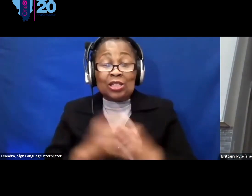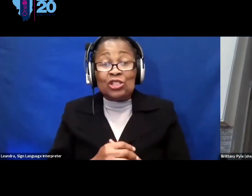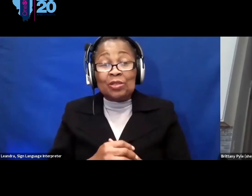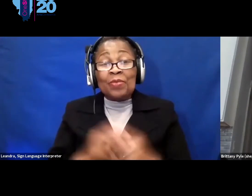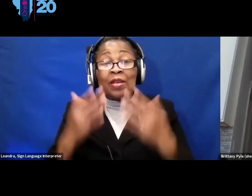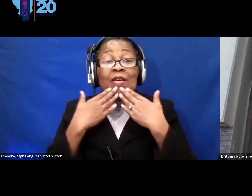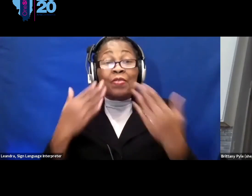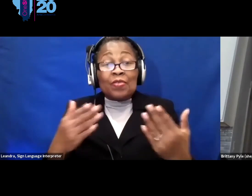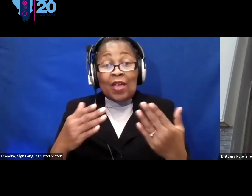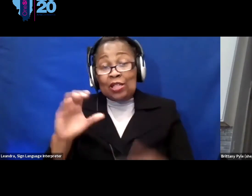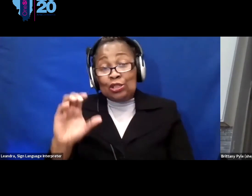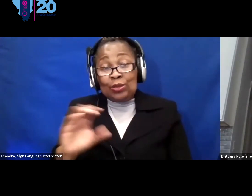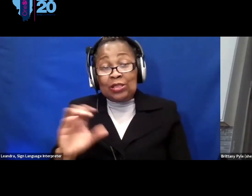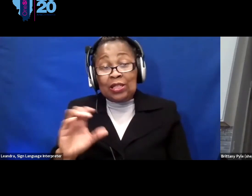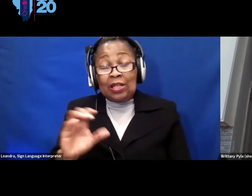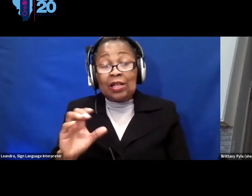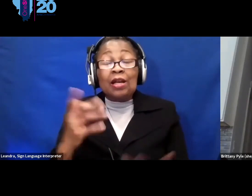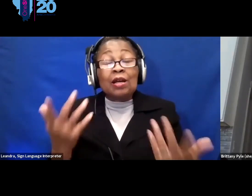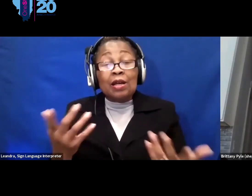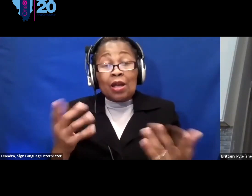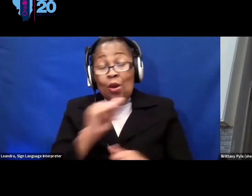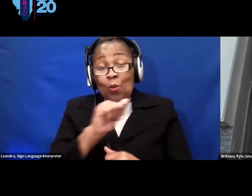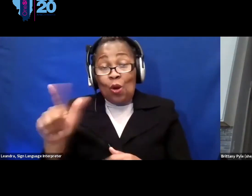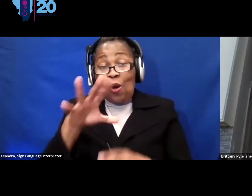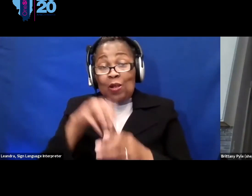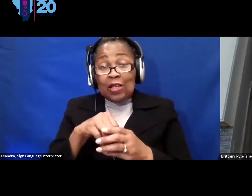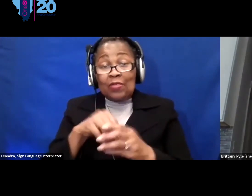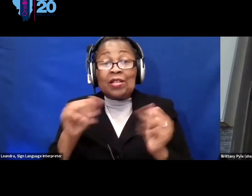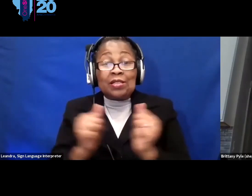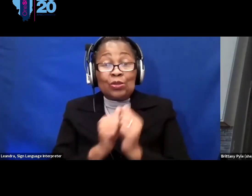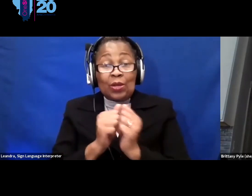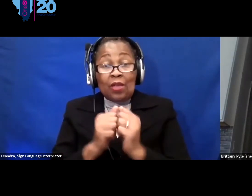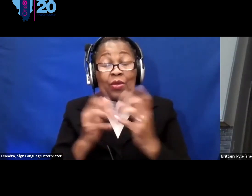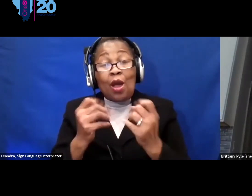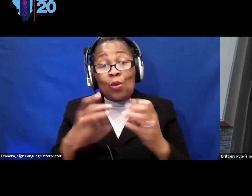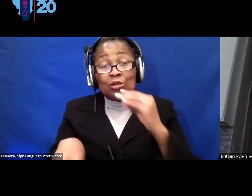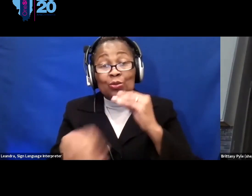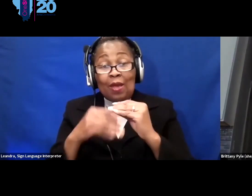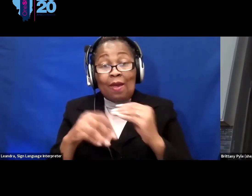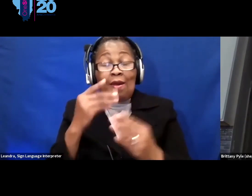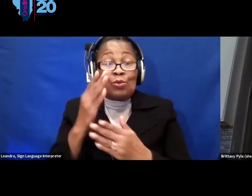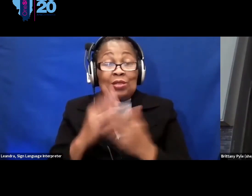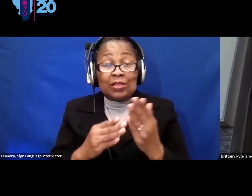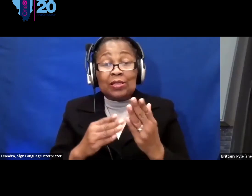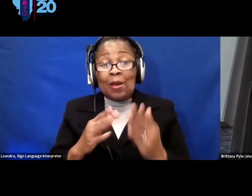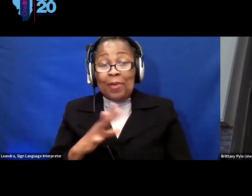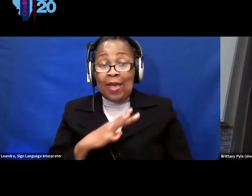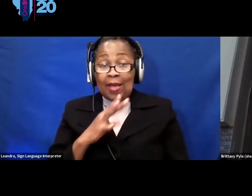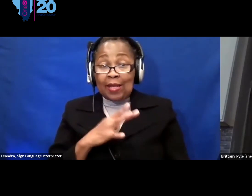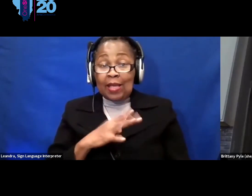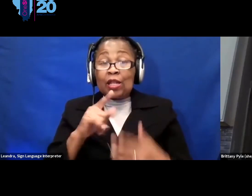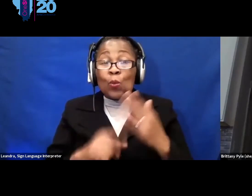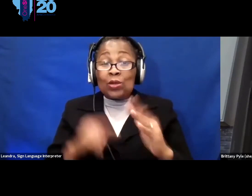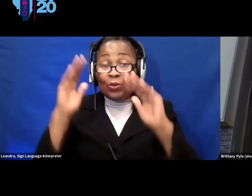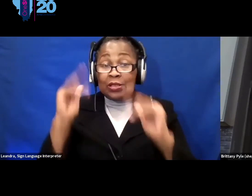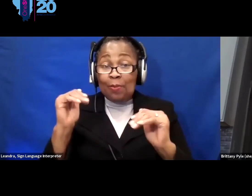Christina. And in that vein of we're all in this together, I just wanted to chime in with some etiquette and what to expect.